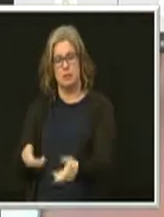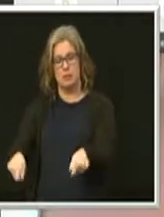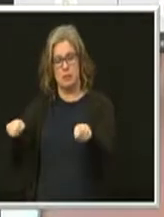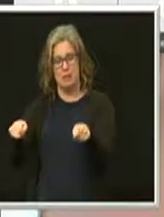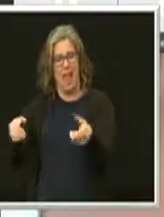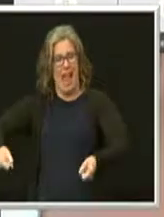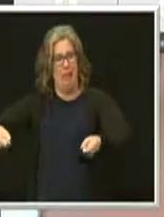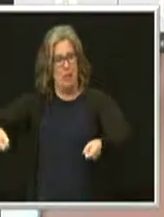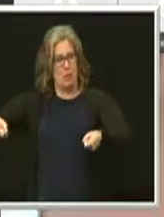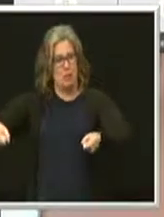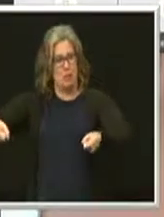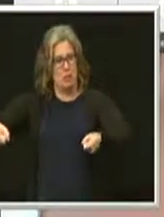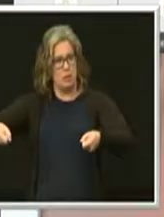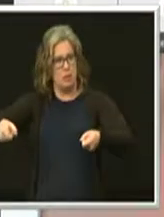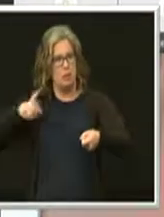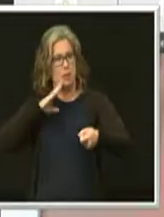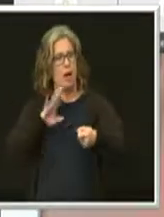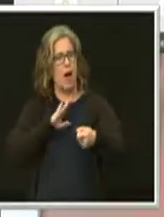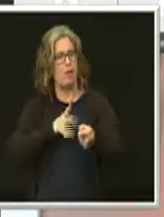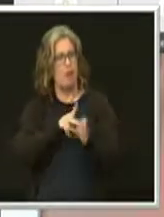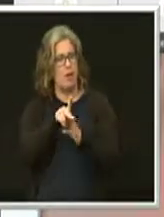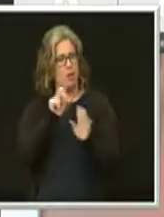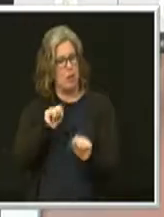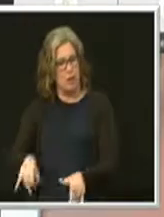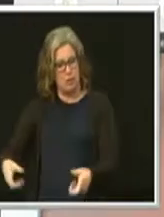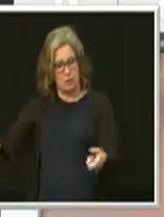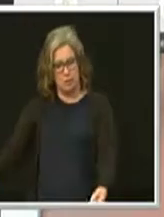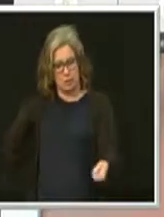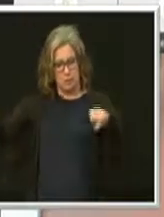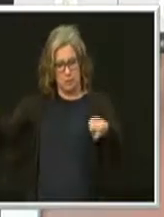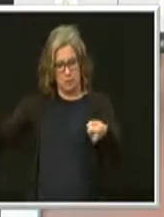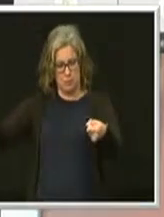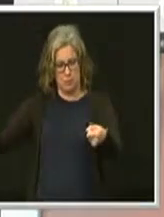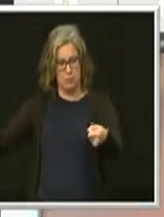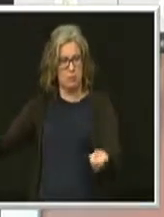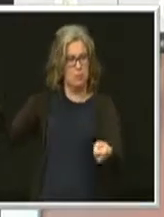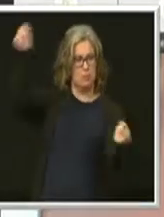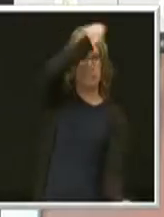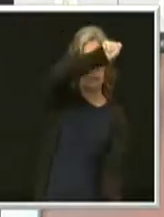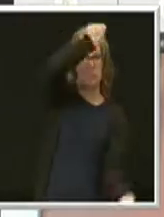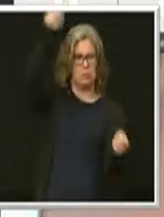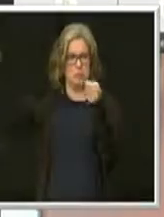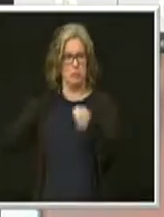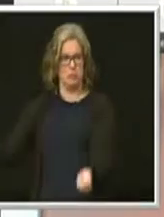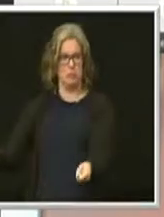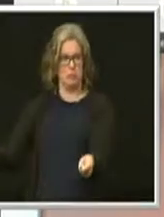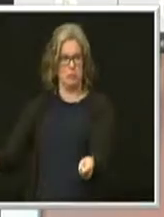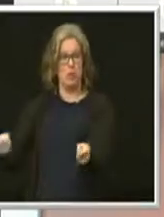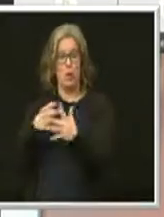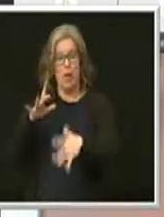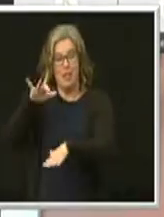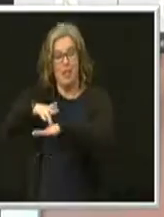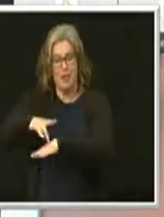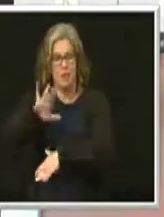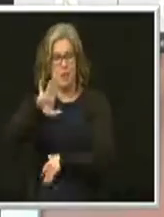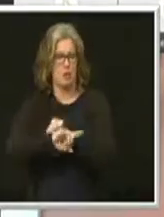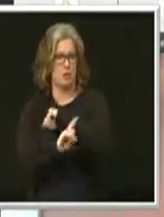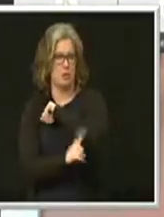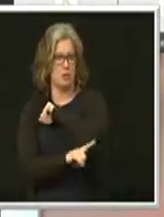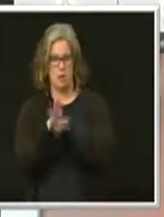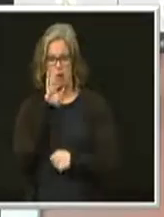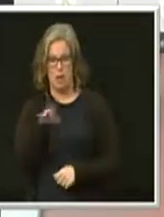handles so our sanitation professionals can pick it up by its handles, dump it into the garbage truck without contacting the